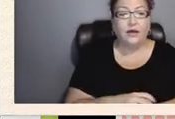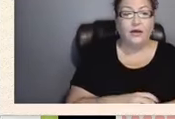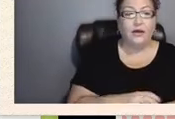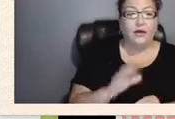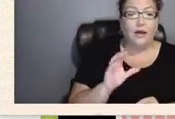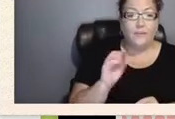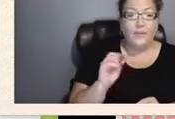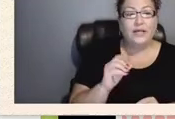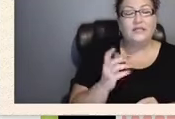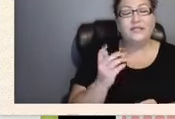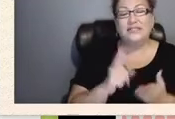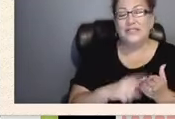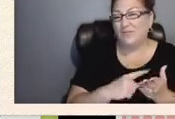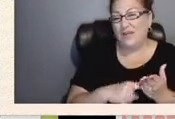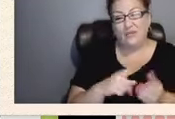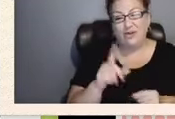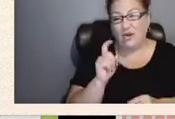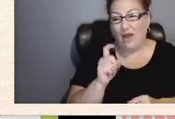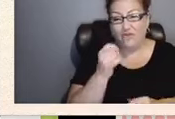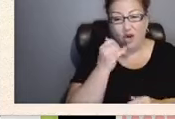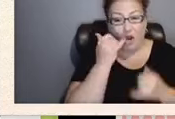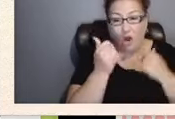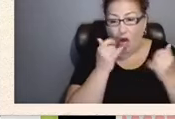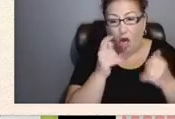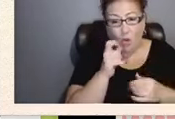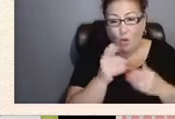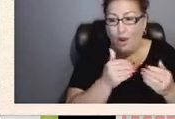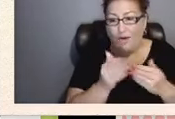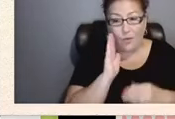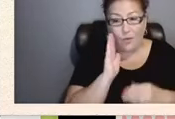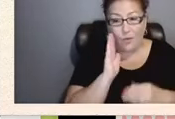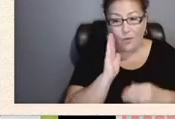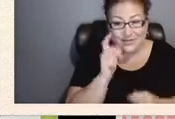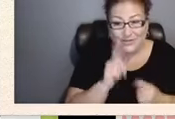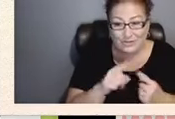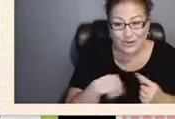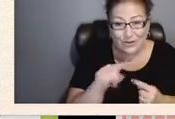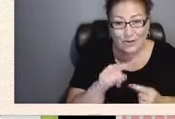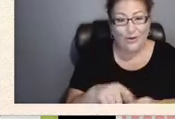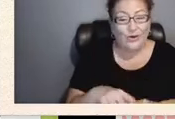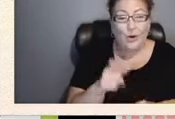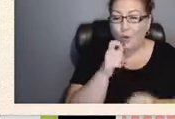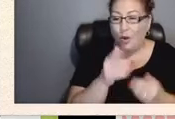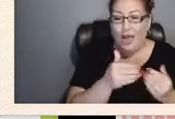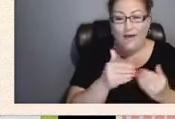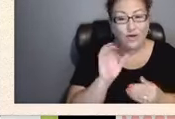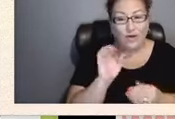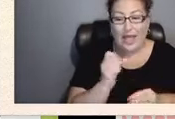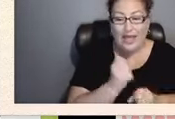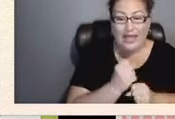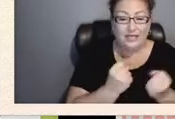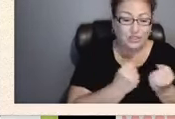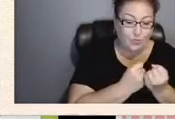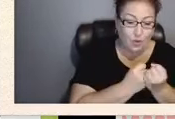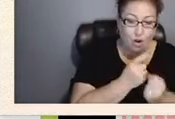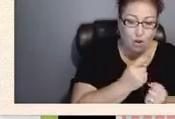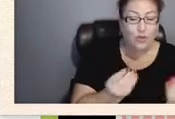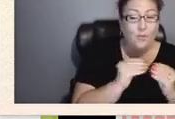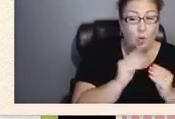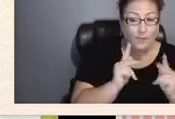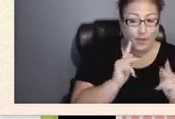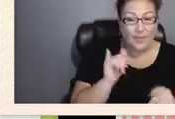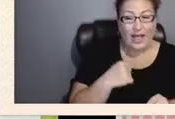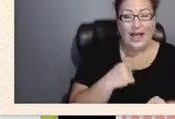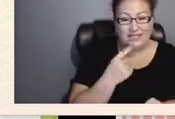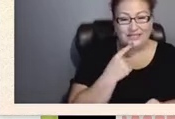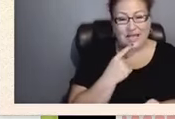Sometimes you just have to call whoever will listen, and whoever you can get on your side, the more people, like I said earlier, the